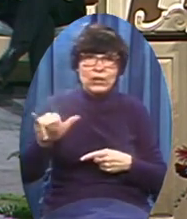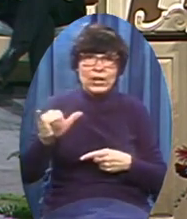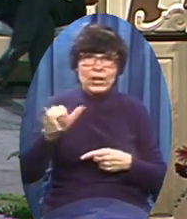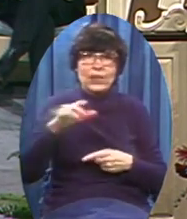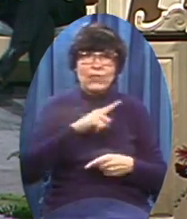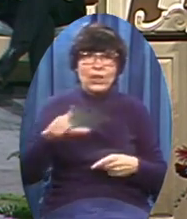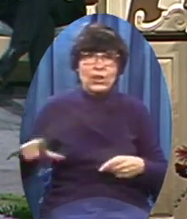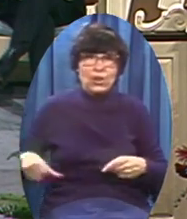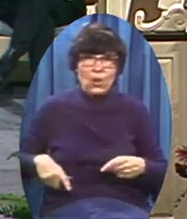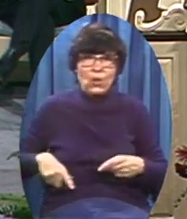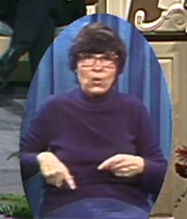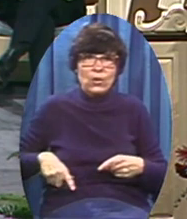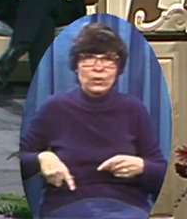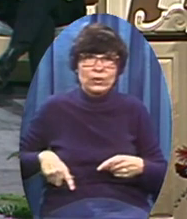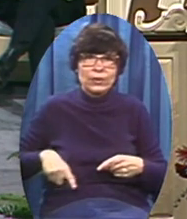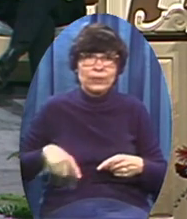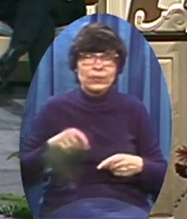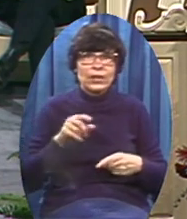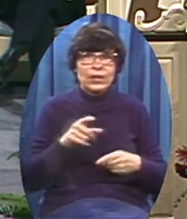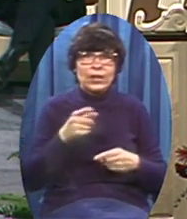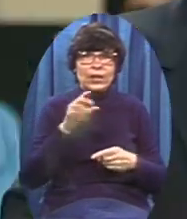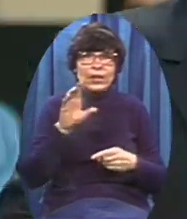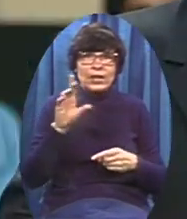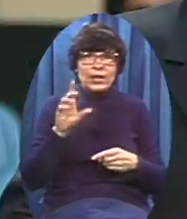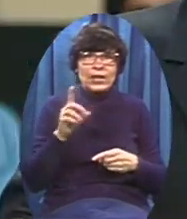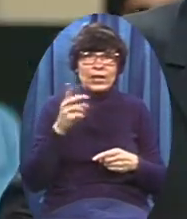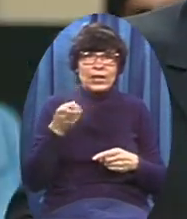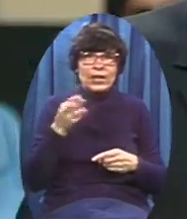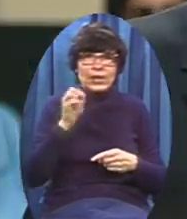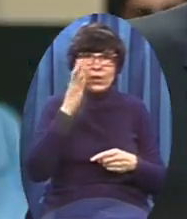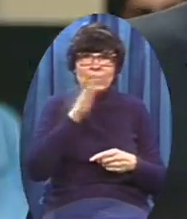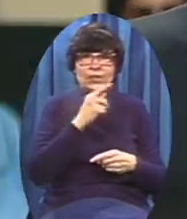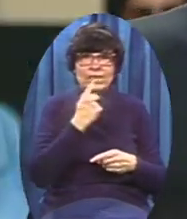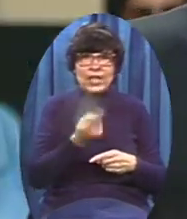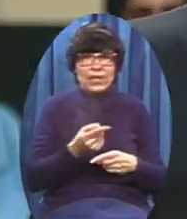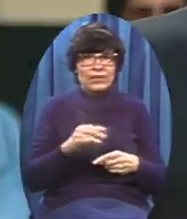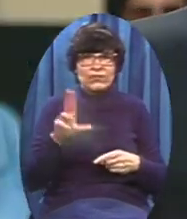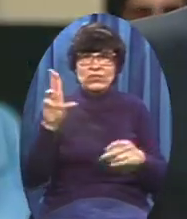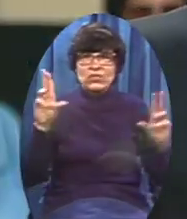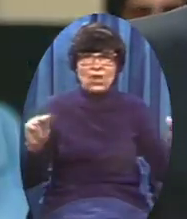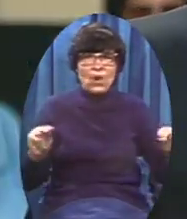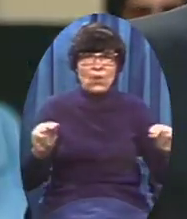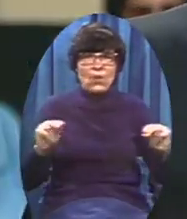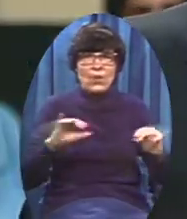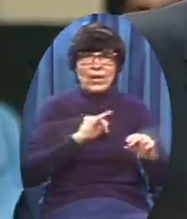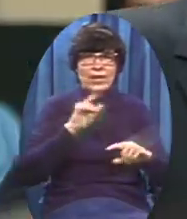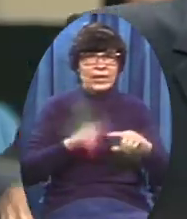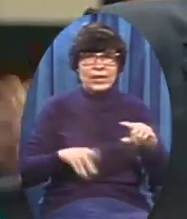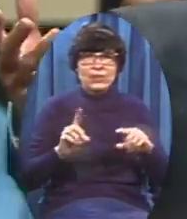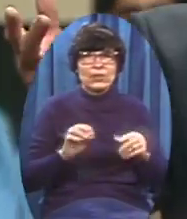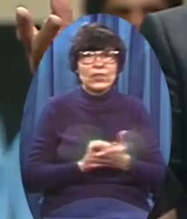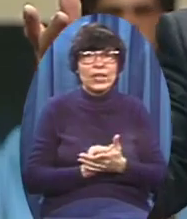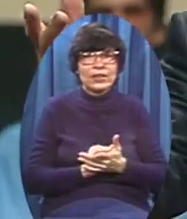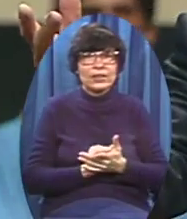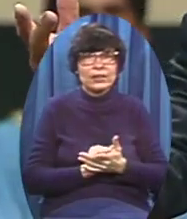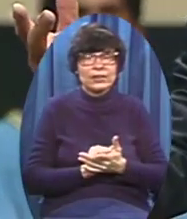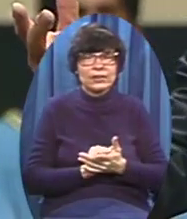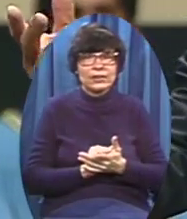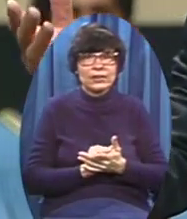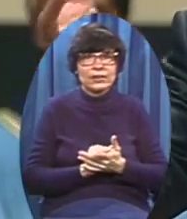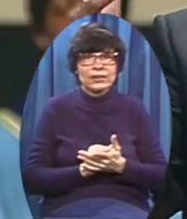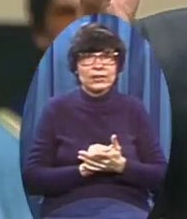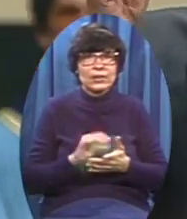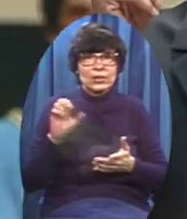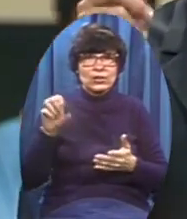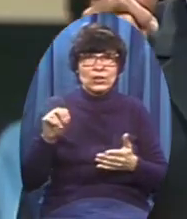silver, he would have said, what is thy servant? A dog? They should do such a thing, but he did it. So this morning,